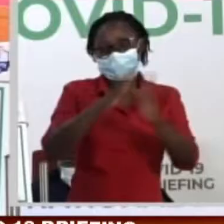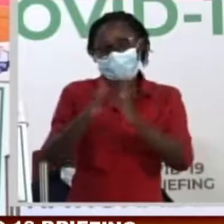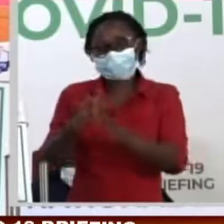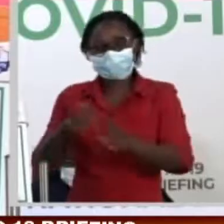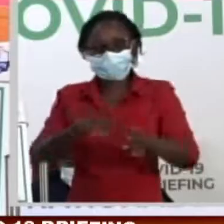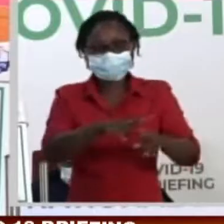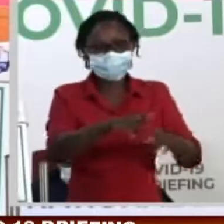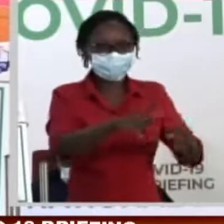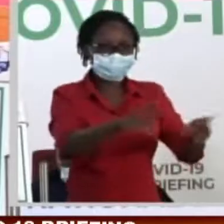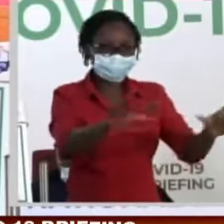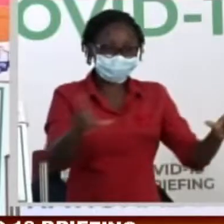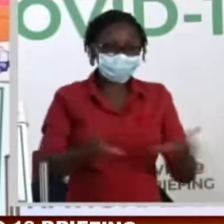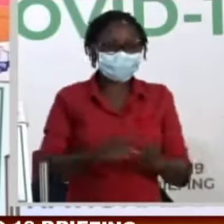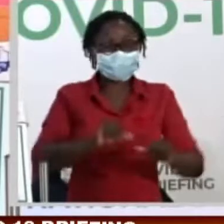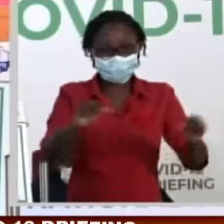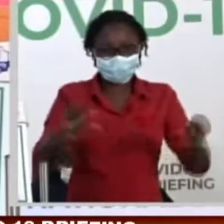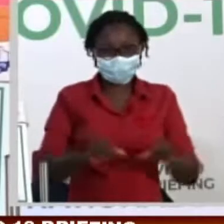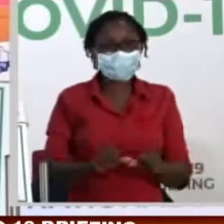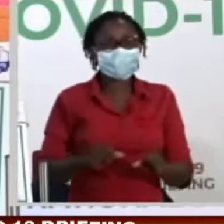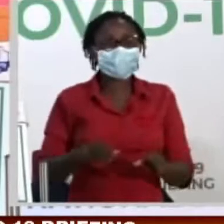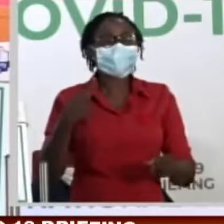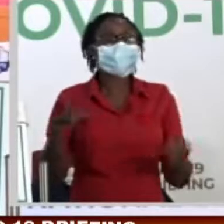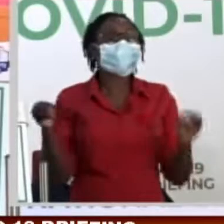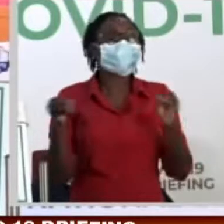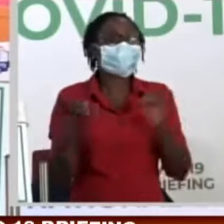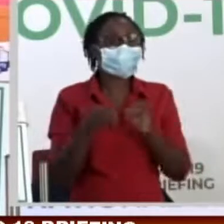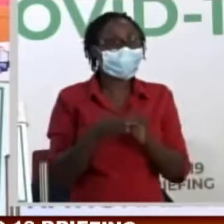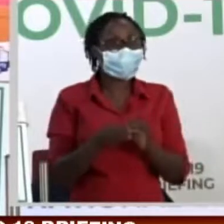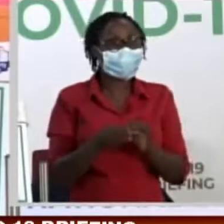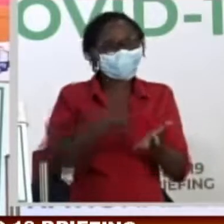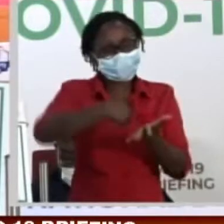scope, a more accurate picture